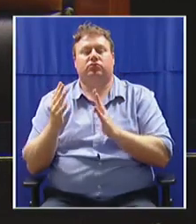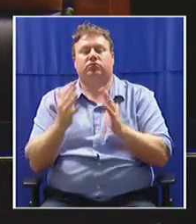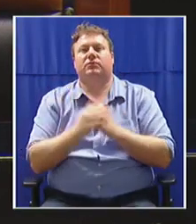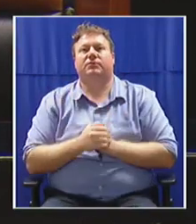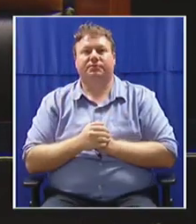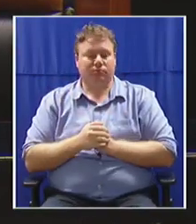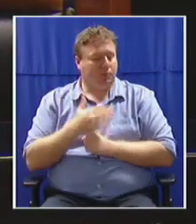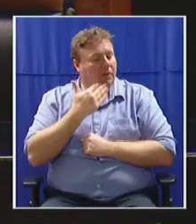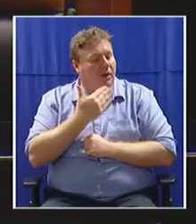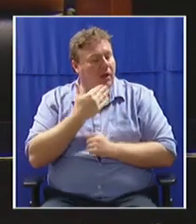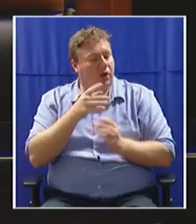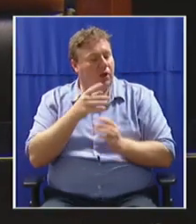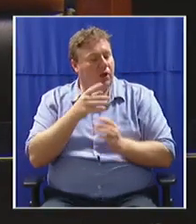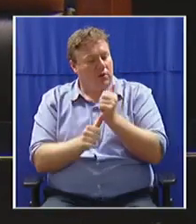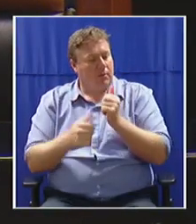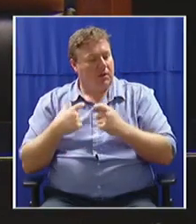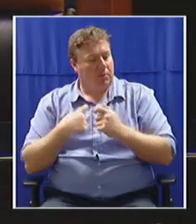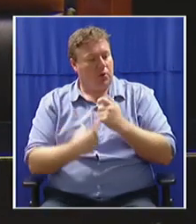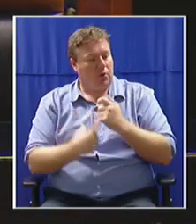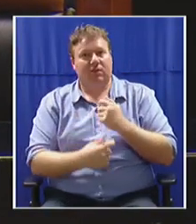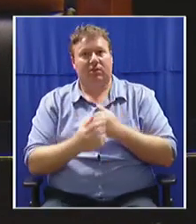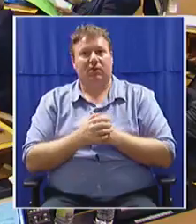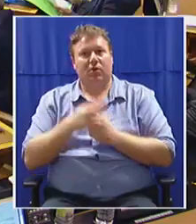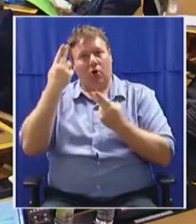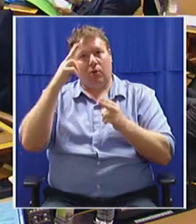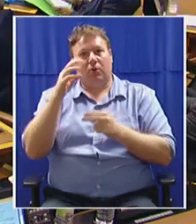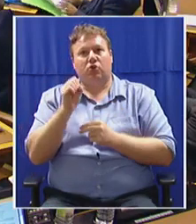Thank you, Deputy President. The Honorable Siwela.